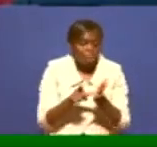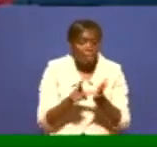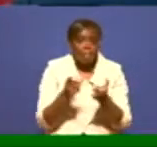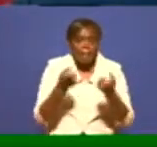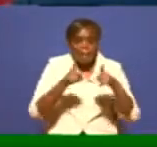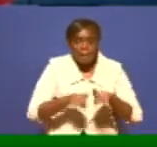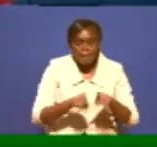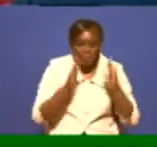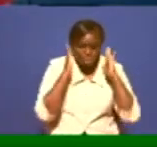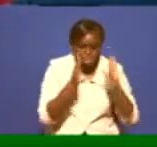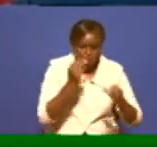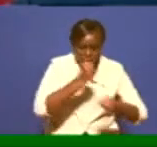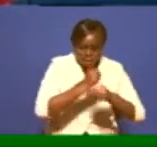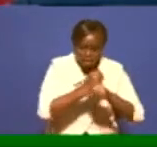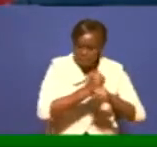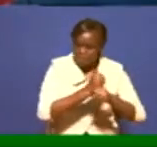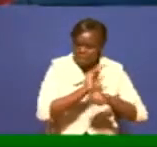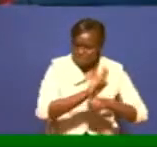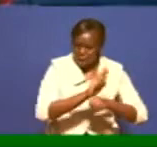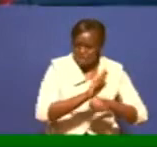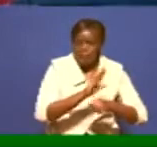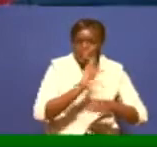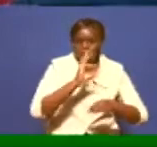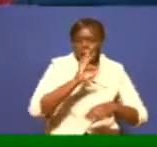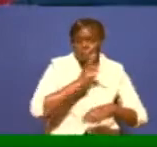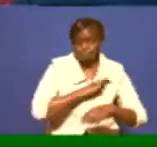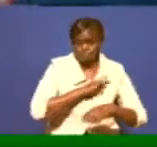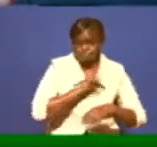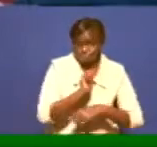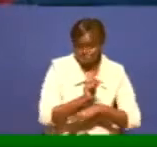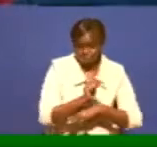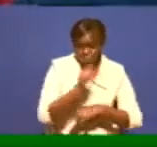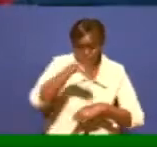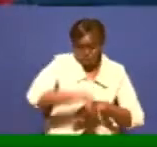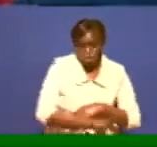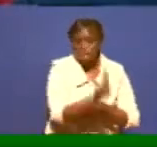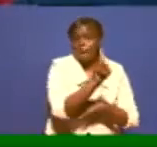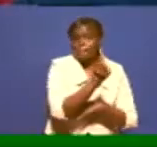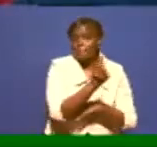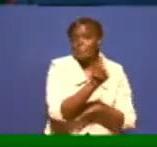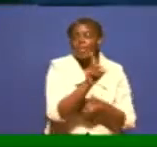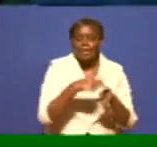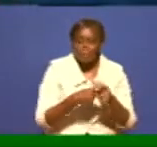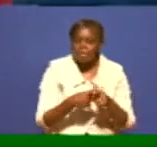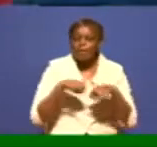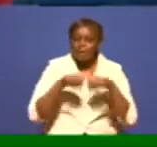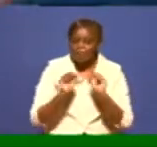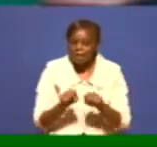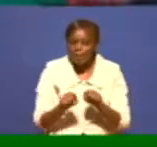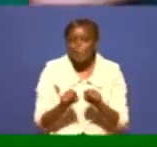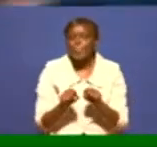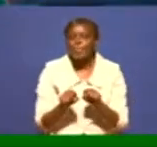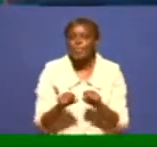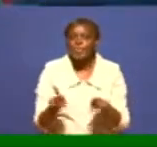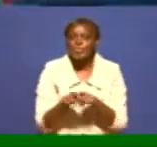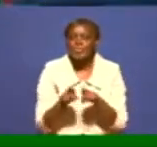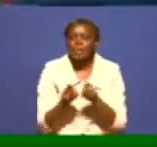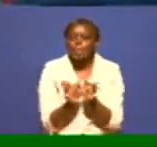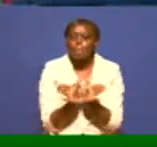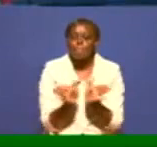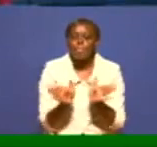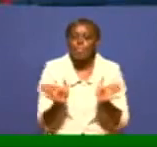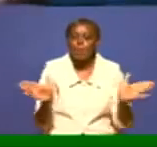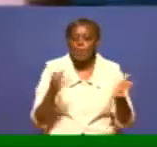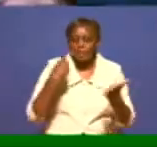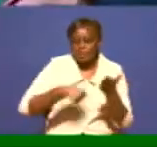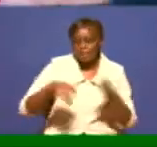on labor-intensive investment, which is in the bottom-up economic model, then you'll be able to even broaden the tax